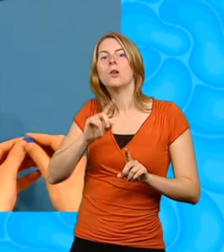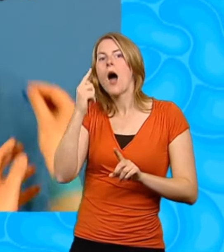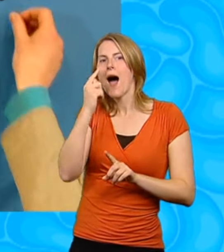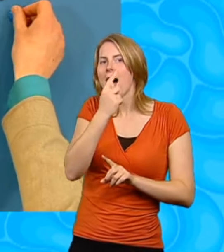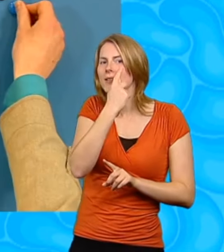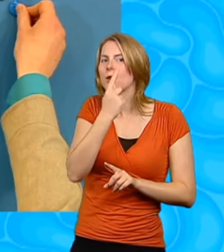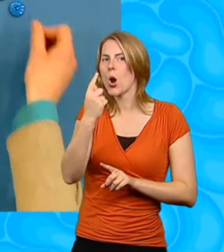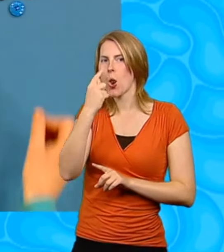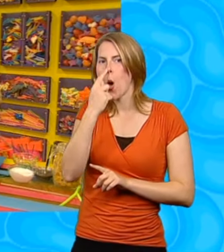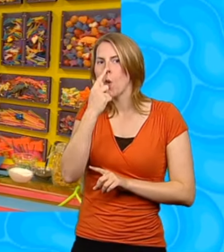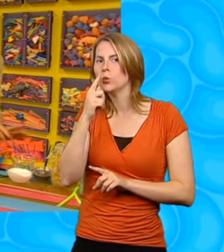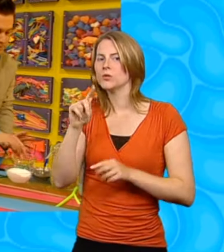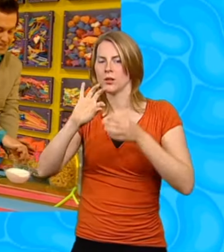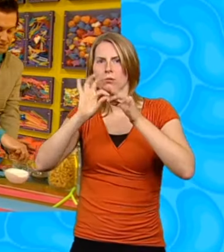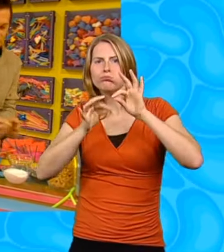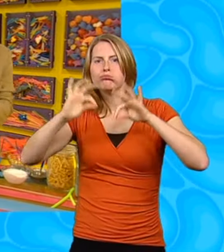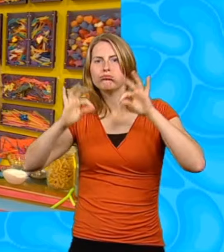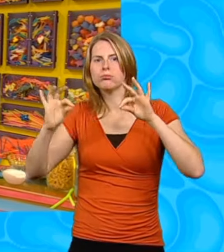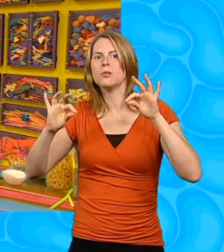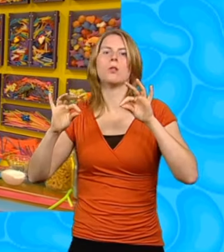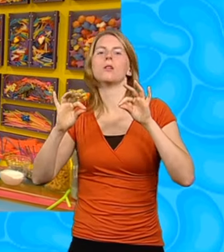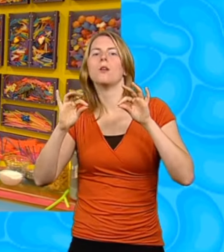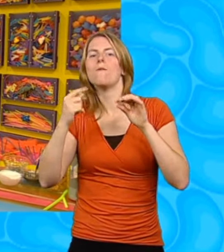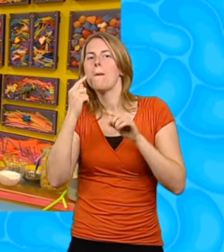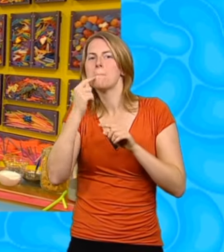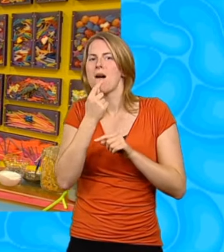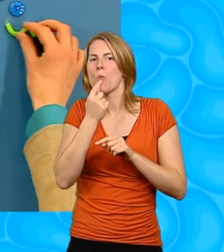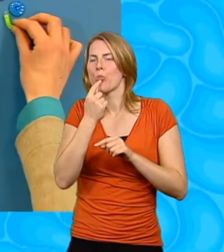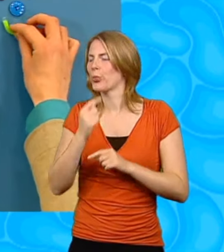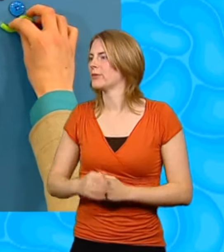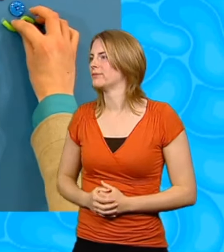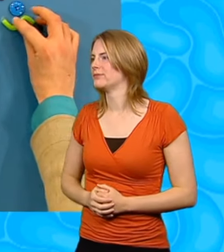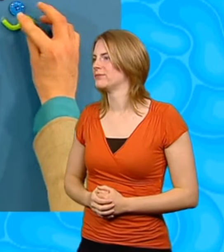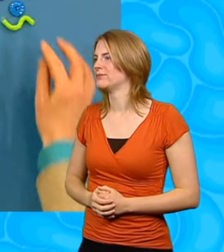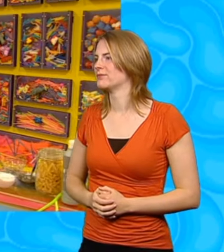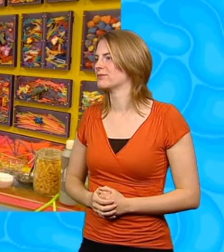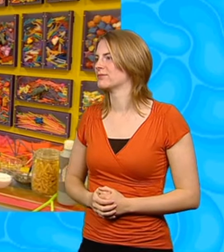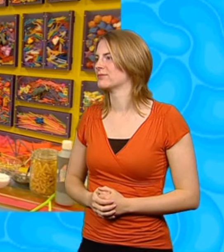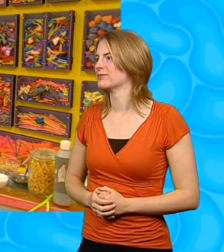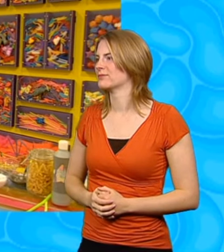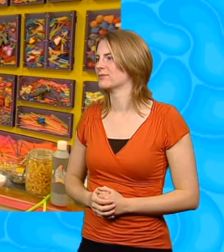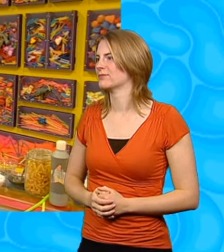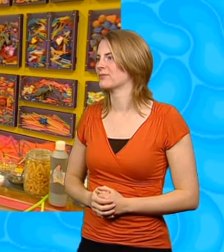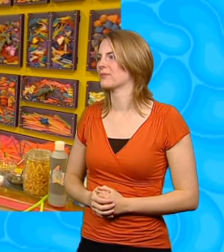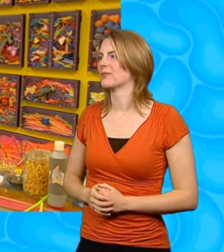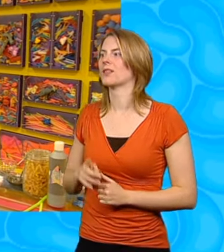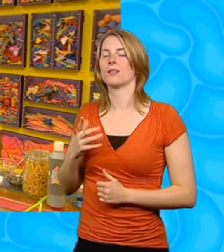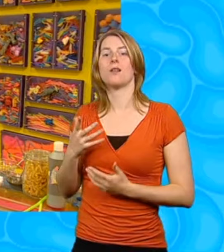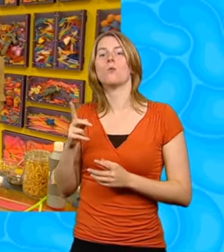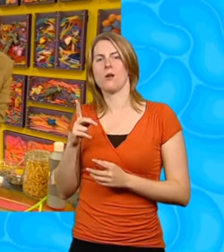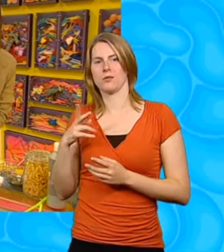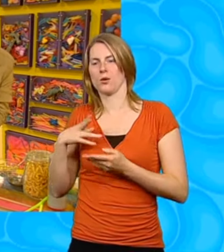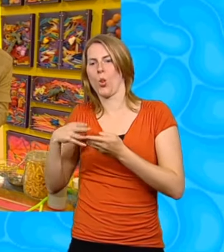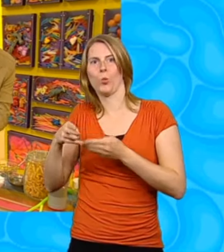and his nose, and a piece of pipe cleaner or wool for his mouth. Now let's stick them on to our robot's